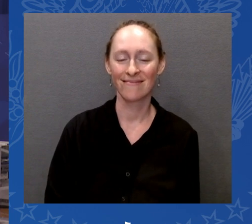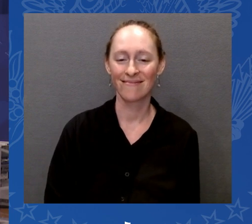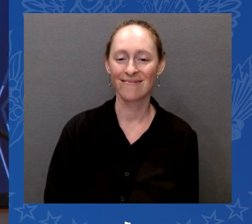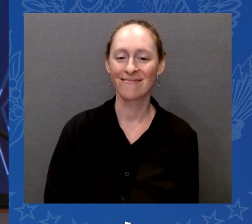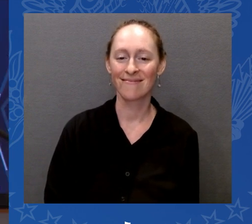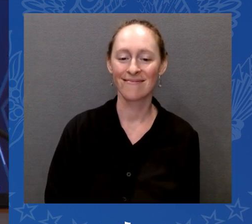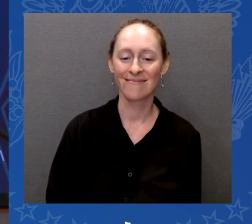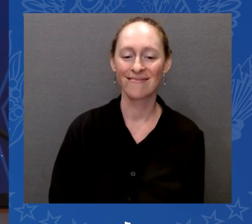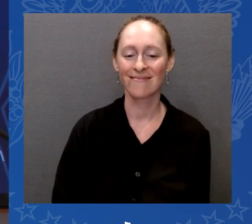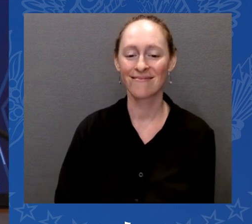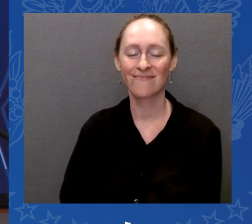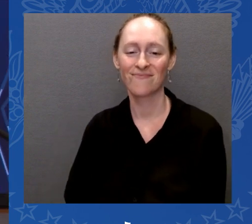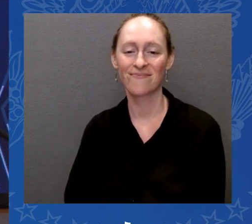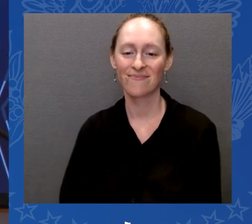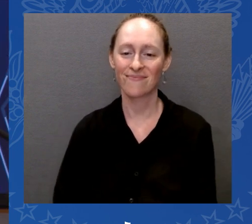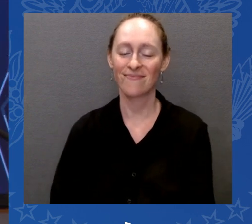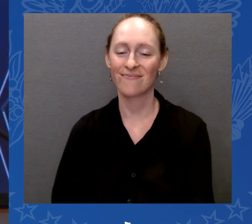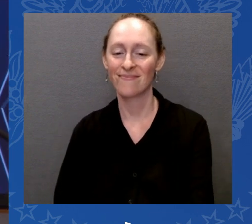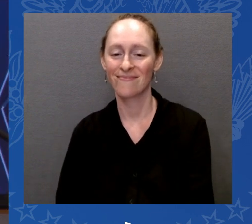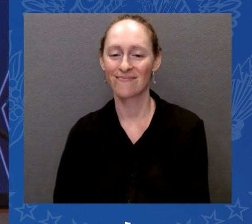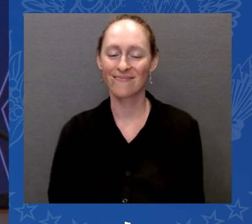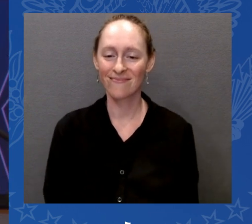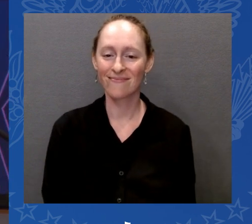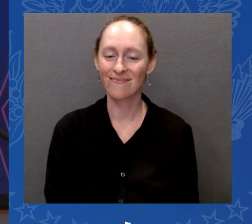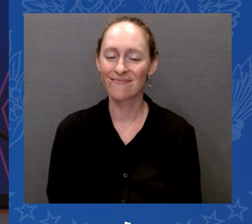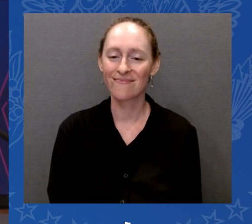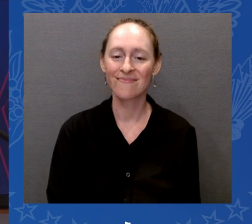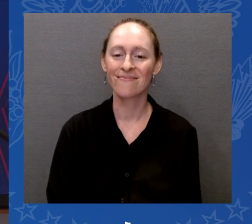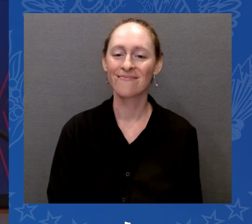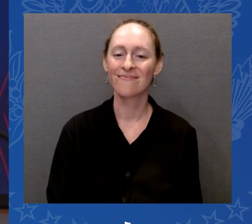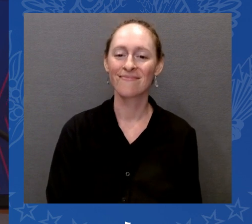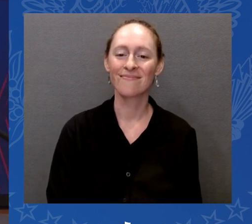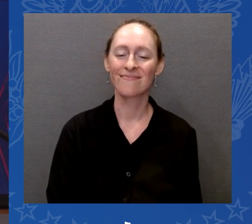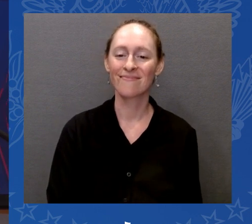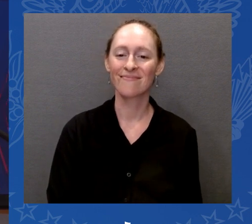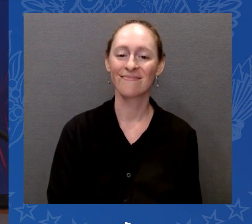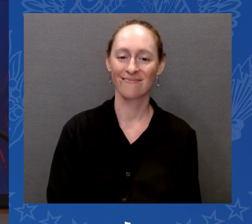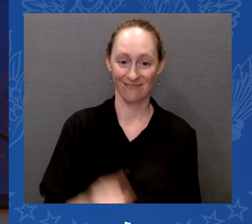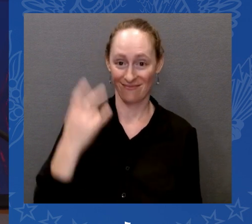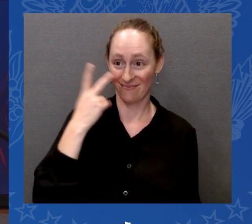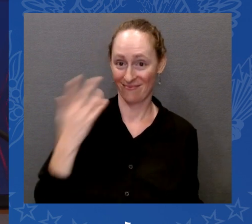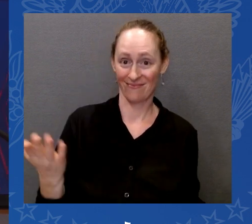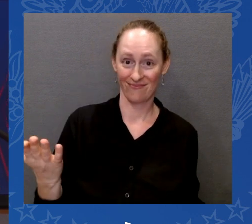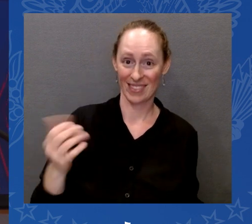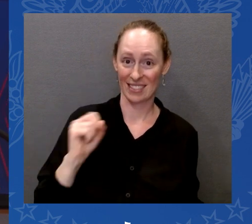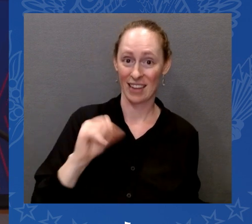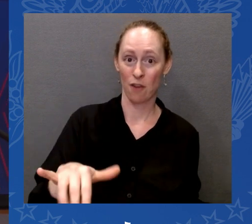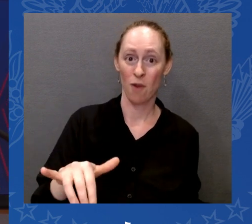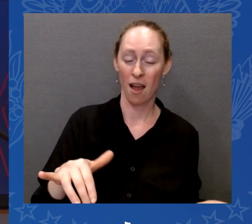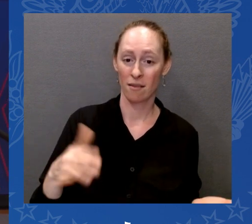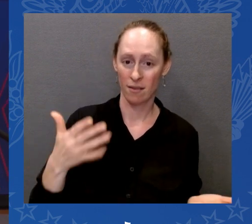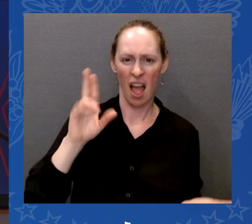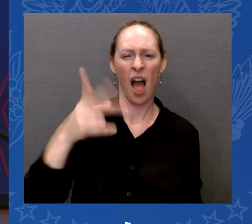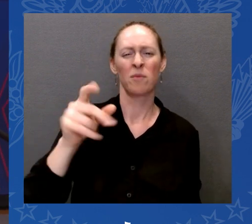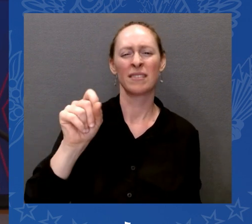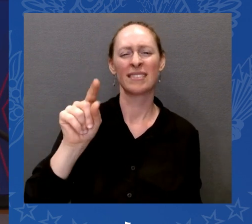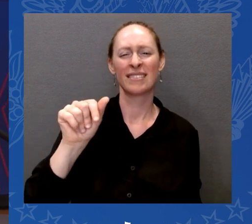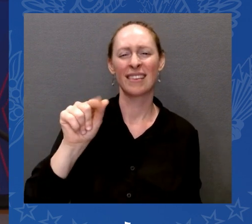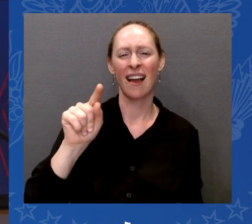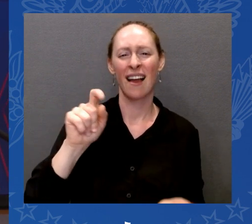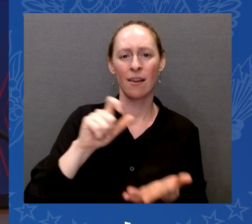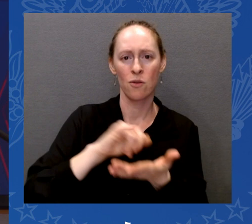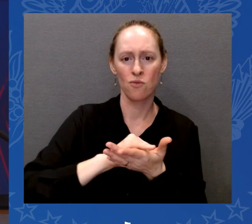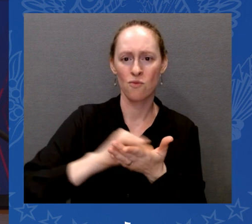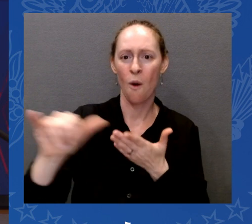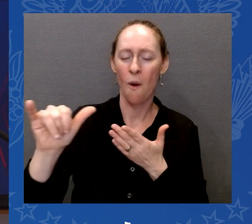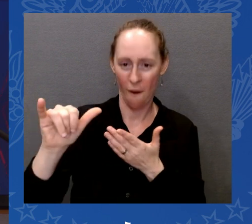Transformational can describe now what is happening here in Syracuse, in upstate New York, and in America. This is the